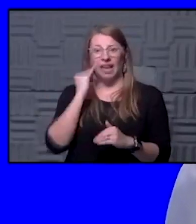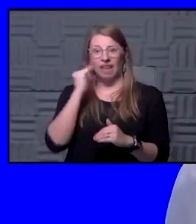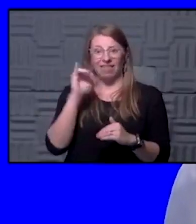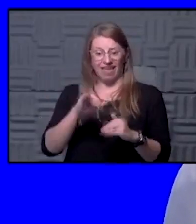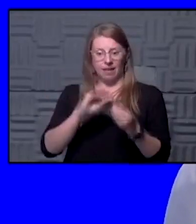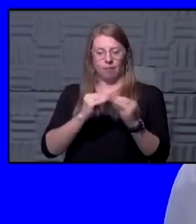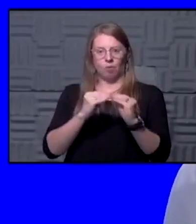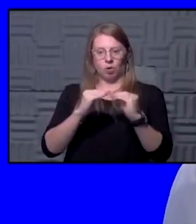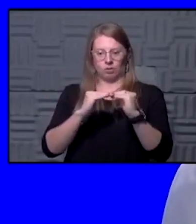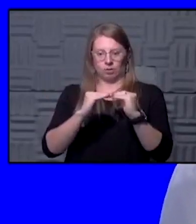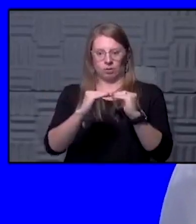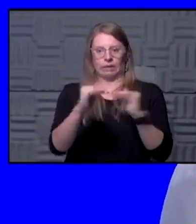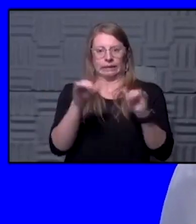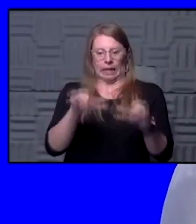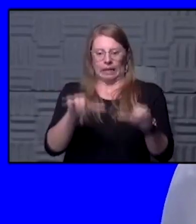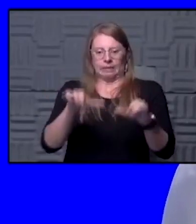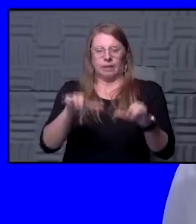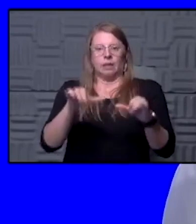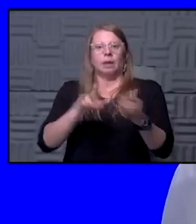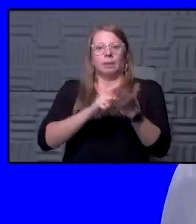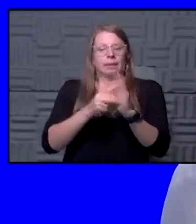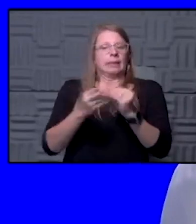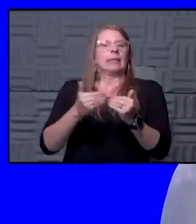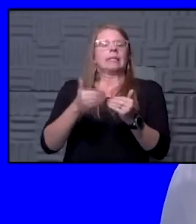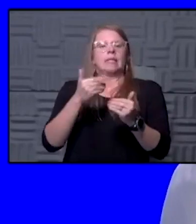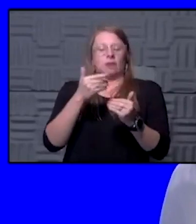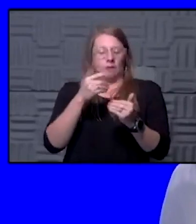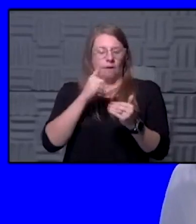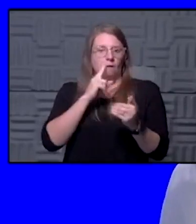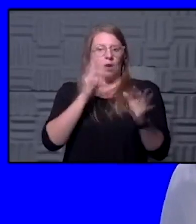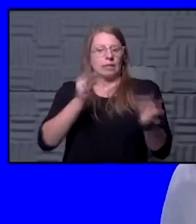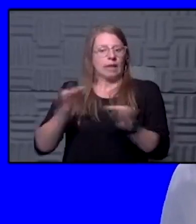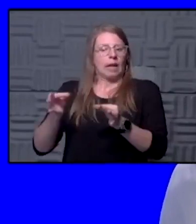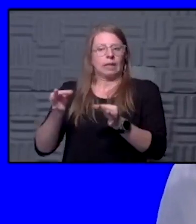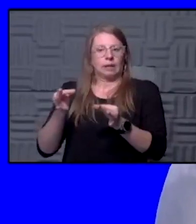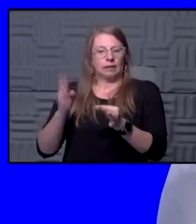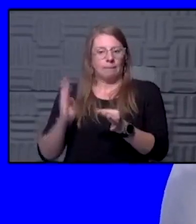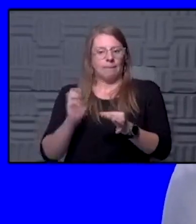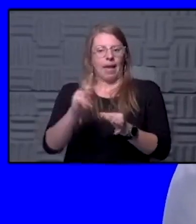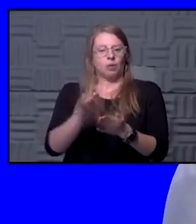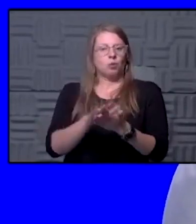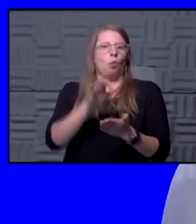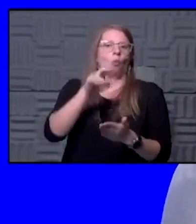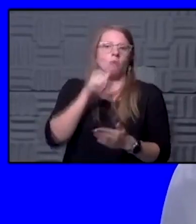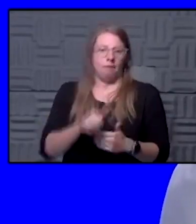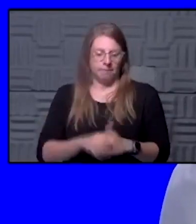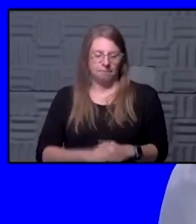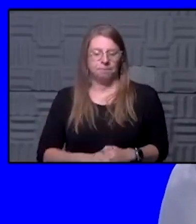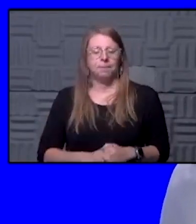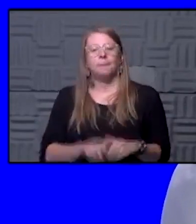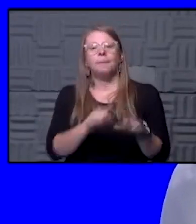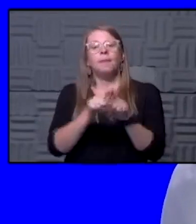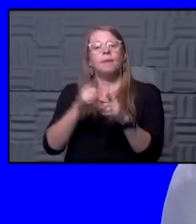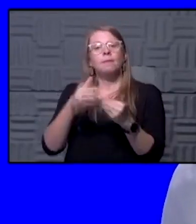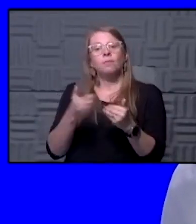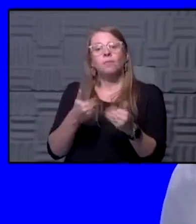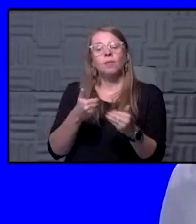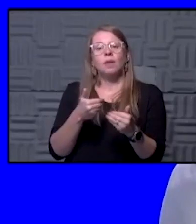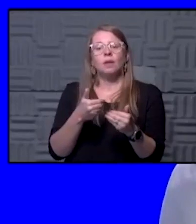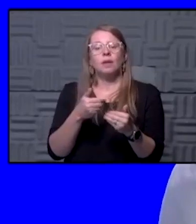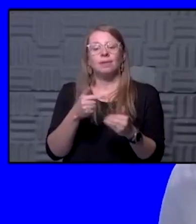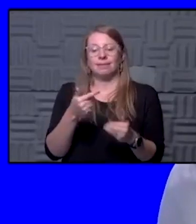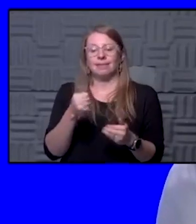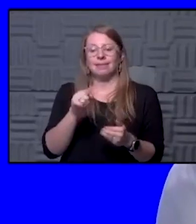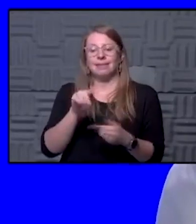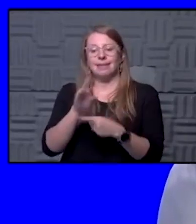keep that trend going, that will make it a lot easier to make those decisions to get back to school. It will also make it easier to meet the gating